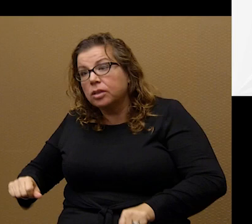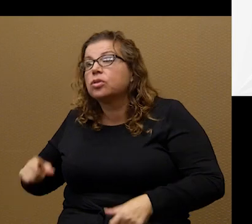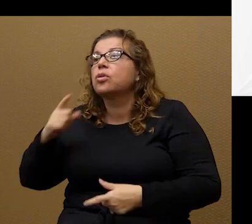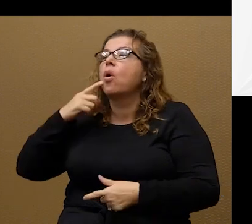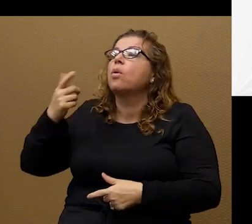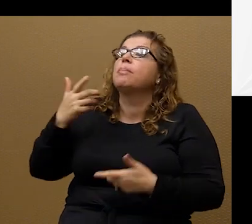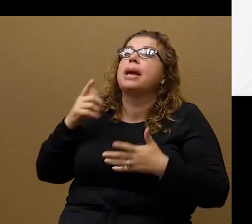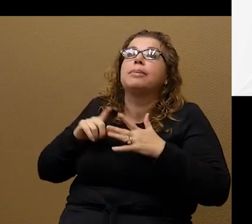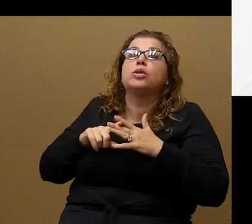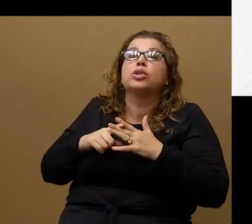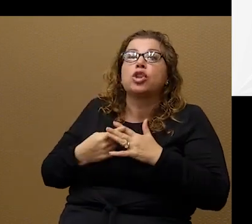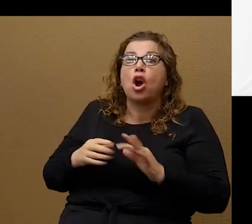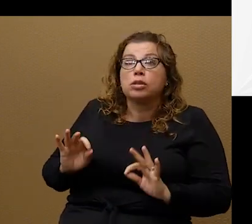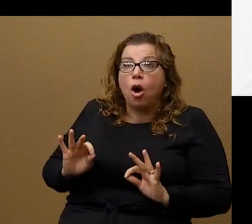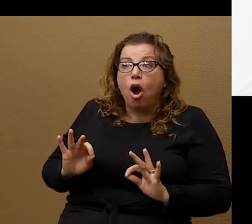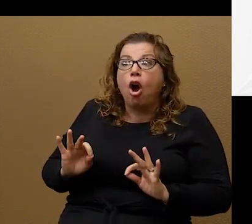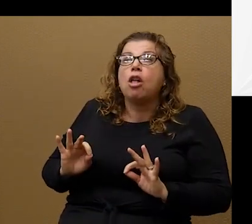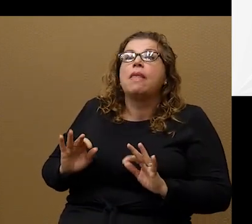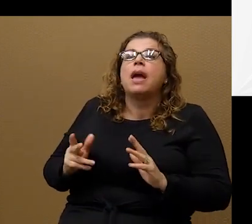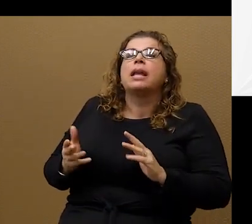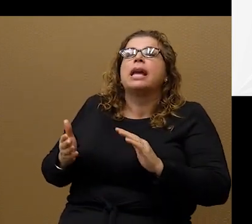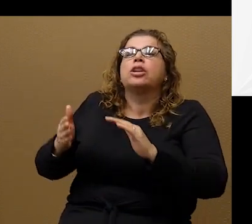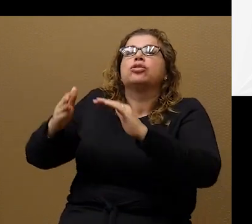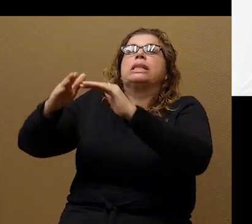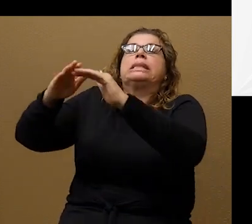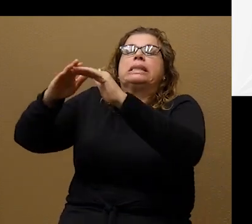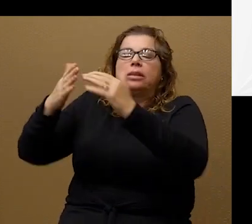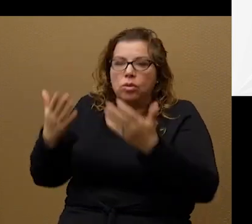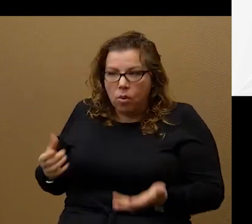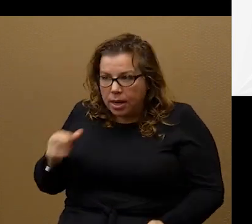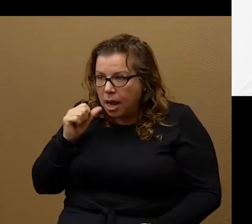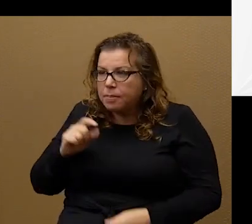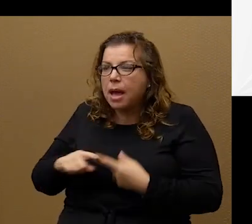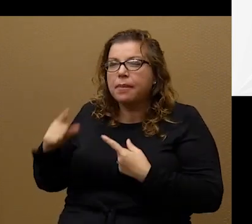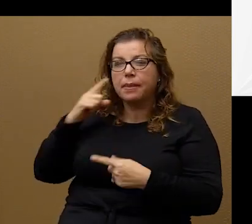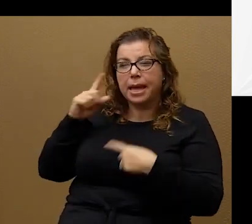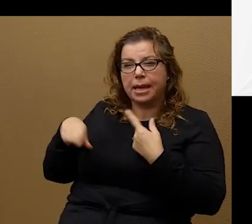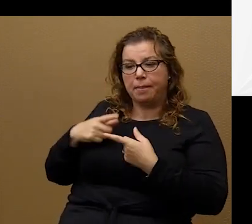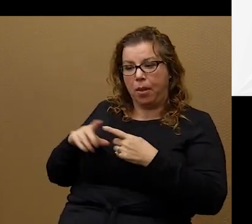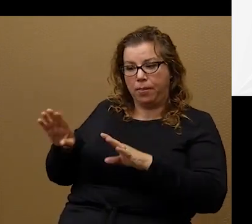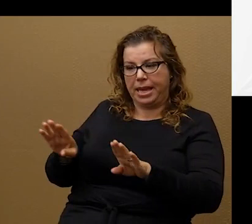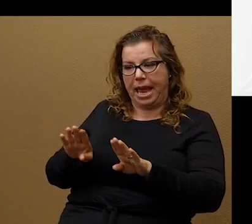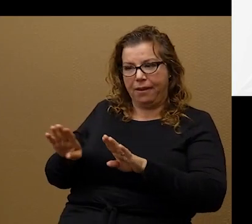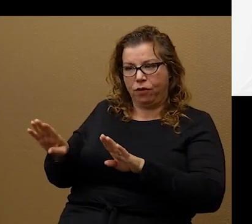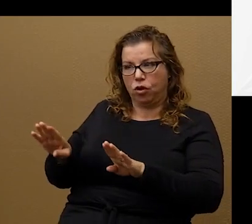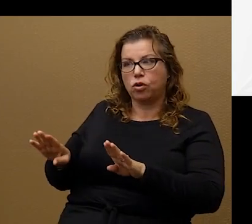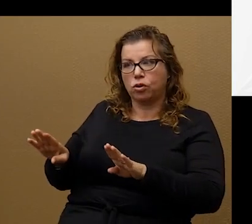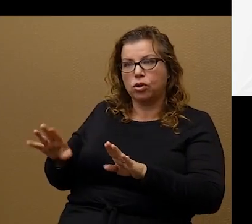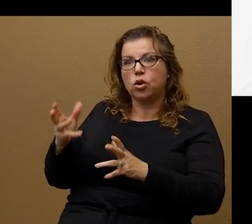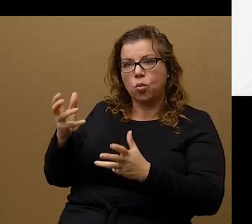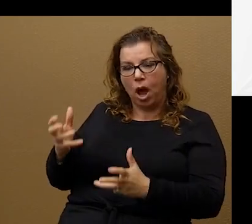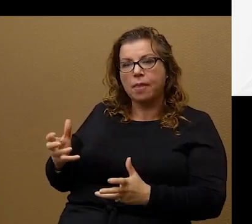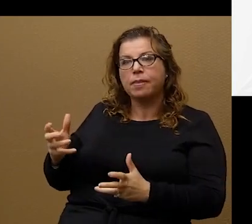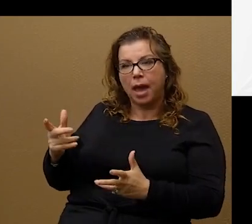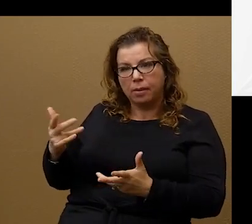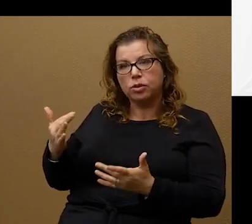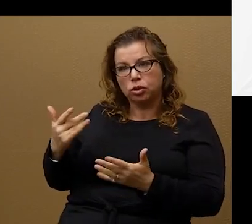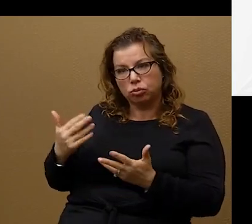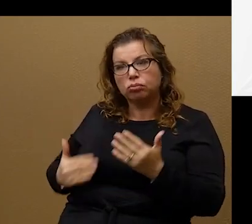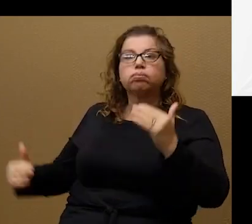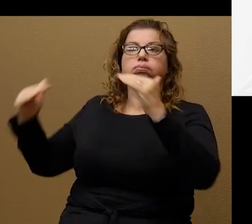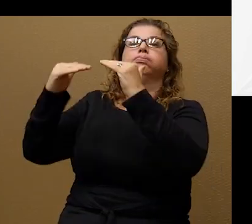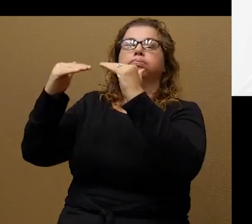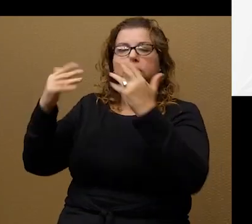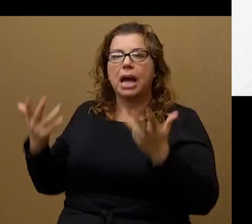start really, really small. And then think about the behavior you would ultimately like them to be at. How are you going